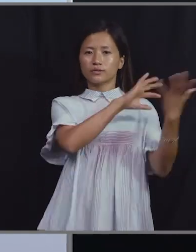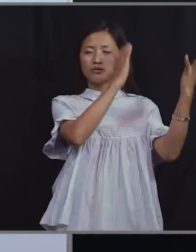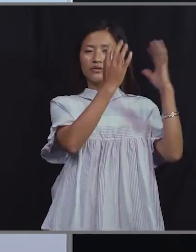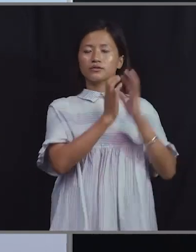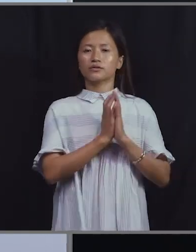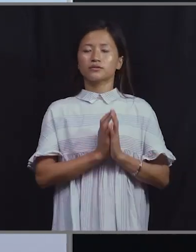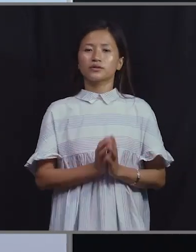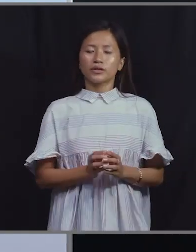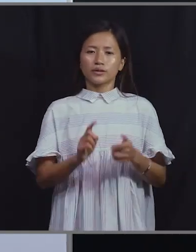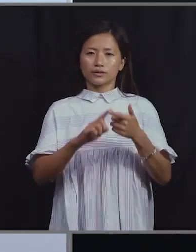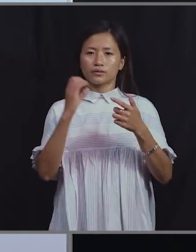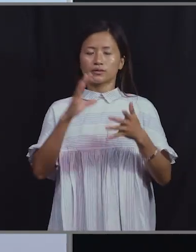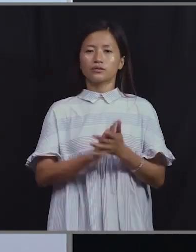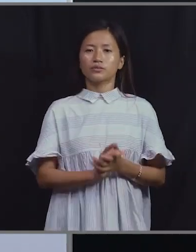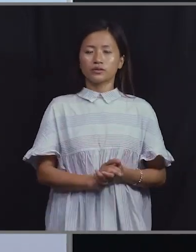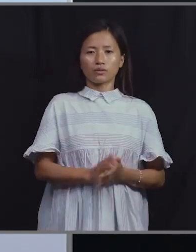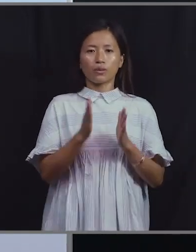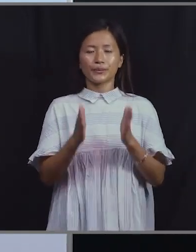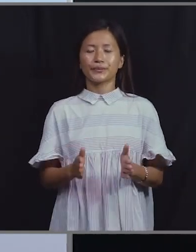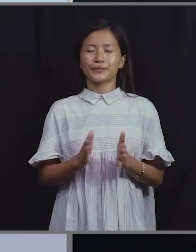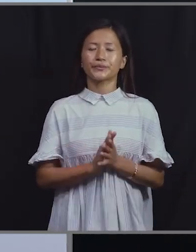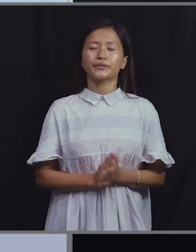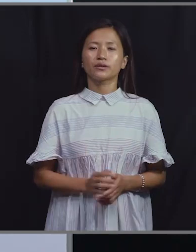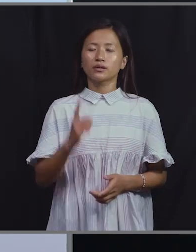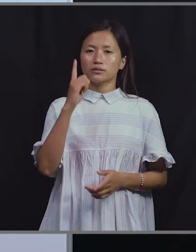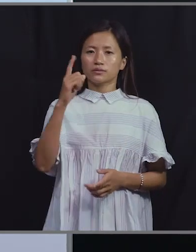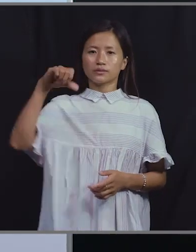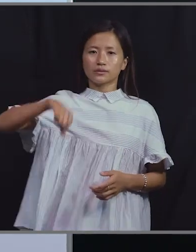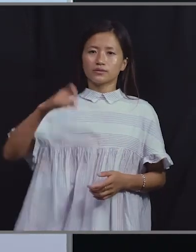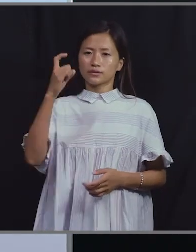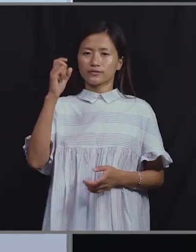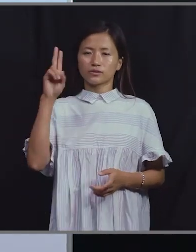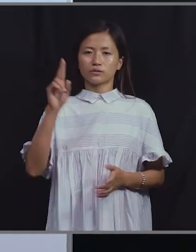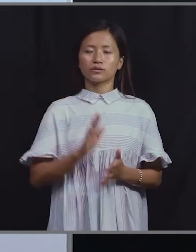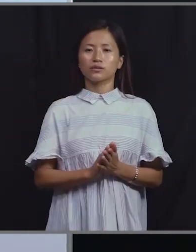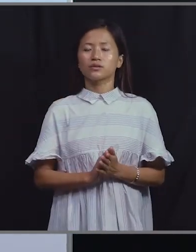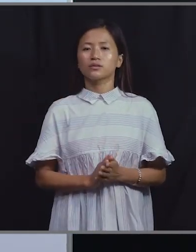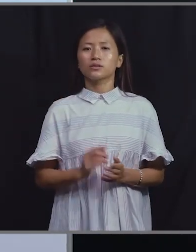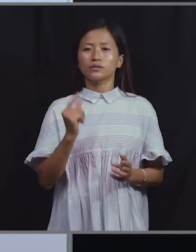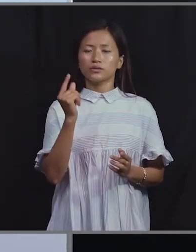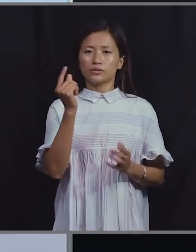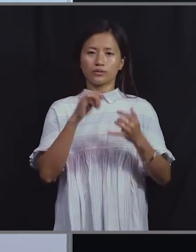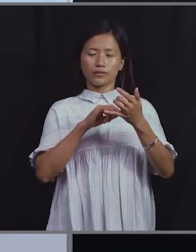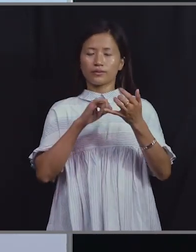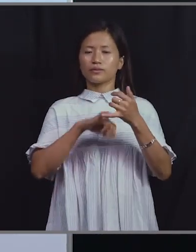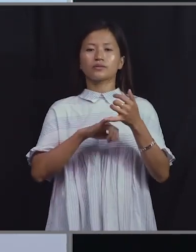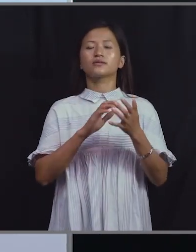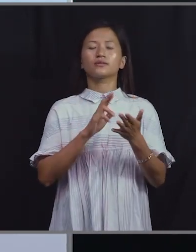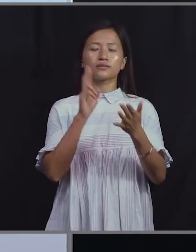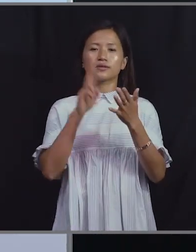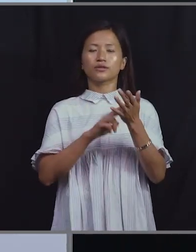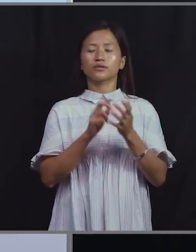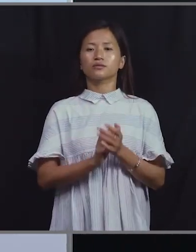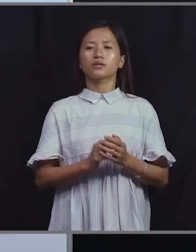economic order. In this regard, in 1972, all right, in short, the United Nations